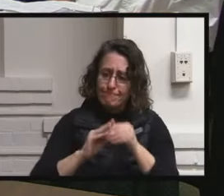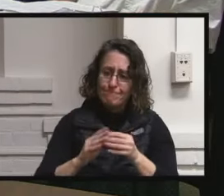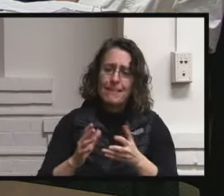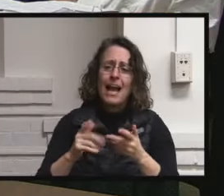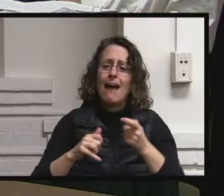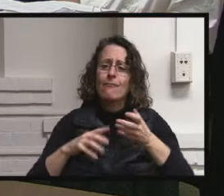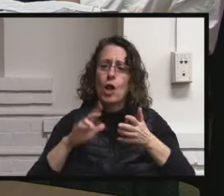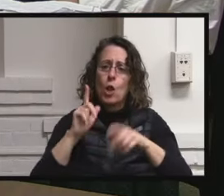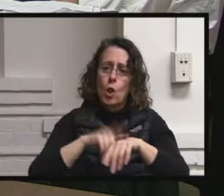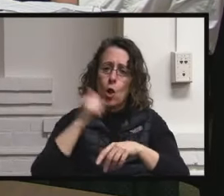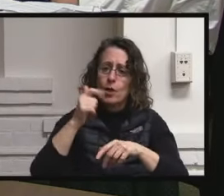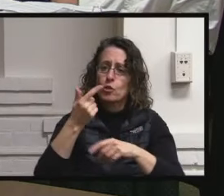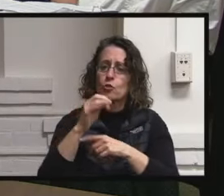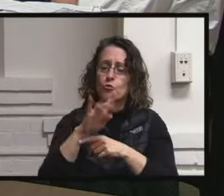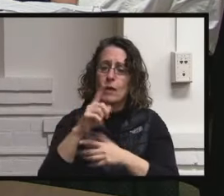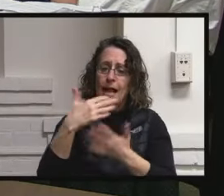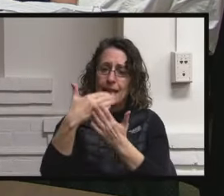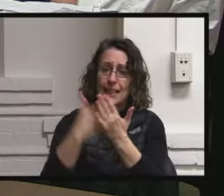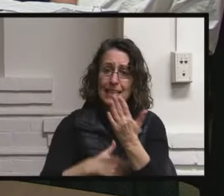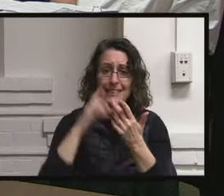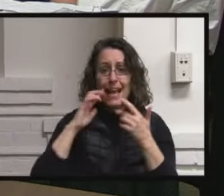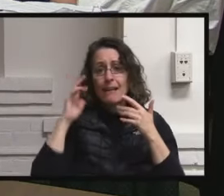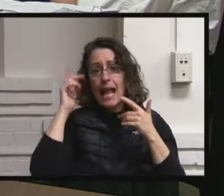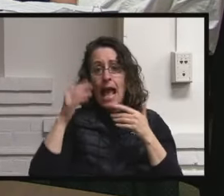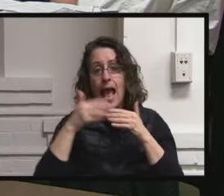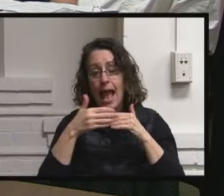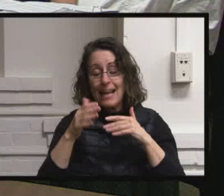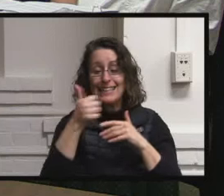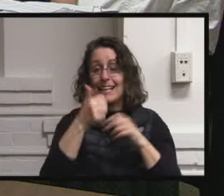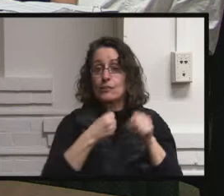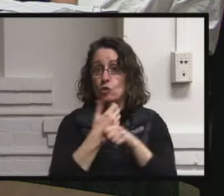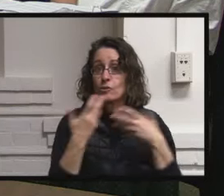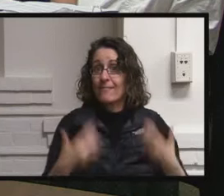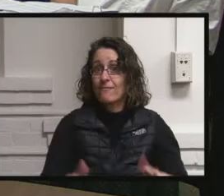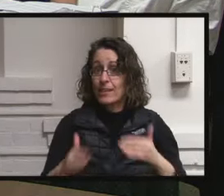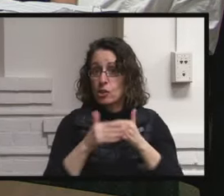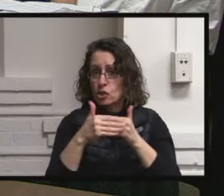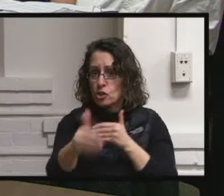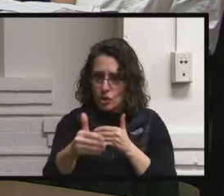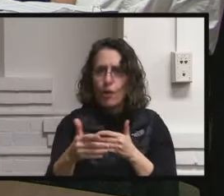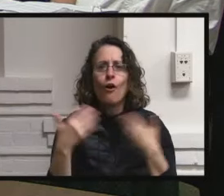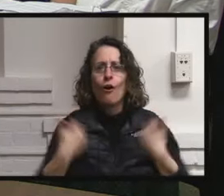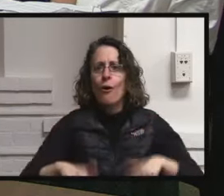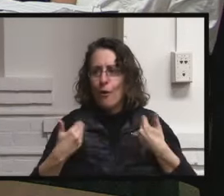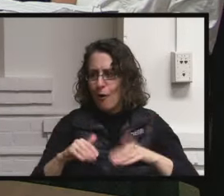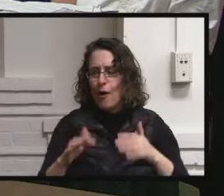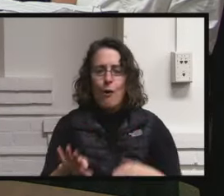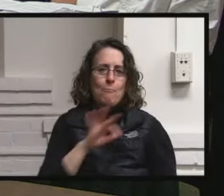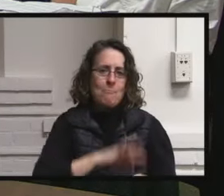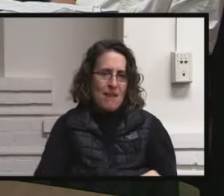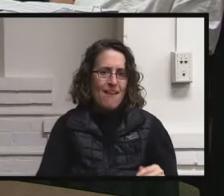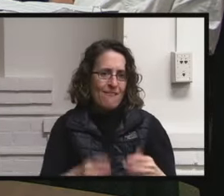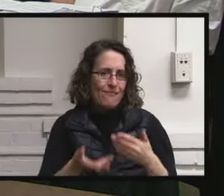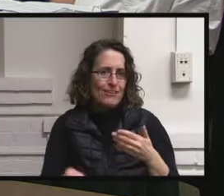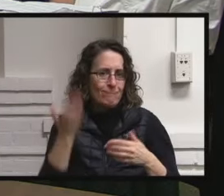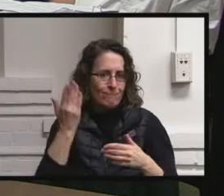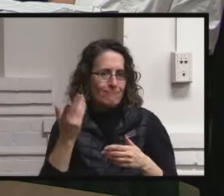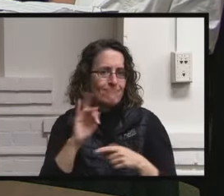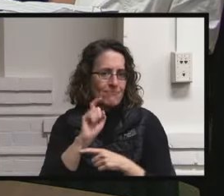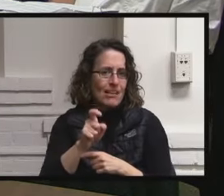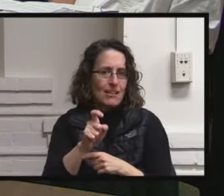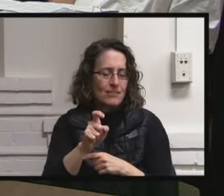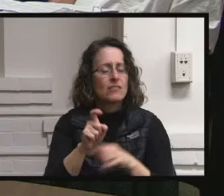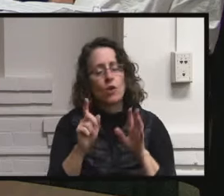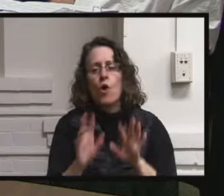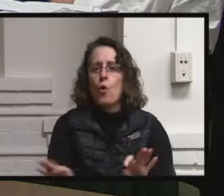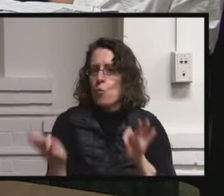greater long-term tax wherewithal for the community, that there is an incentive to make that investment here, just as